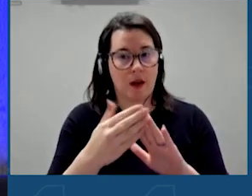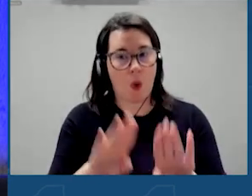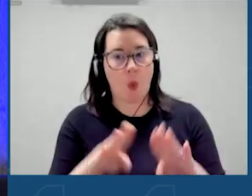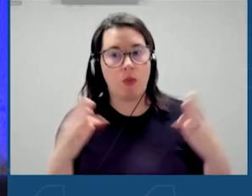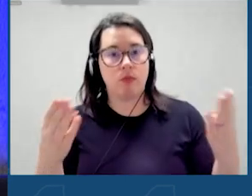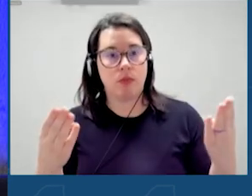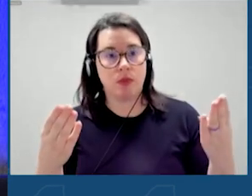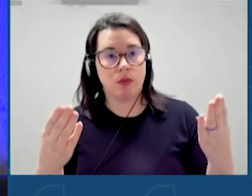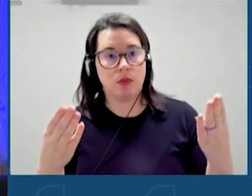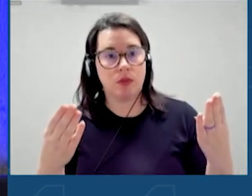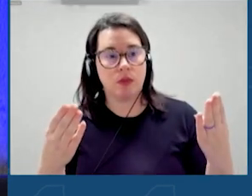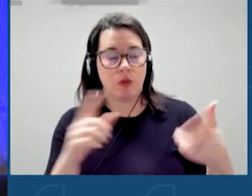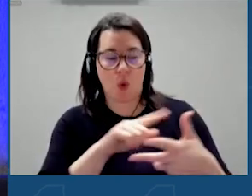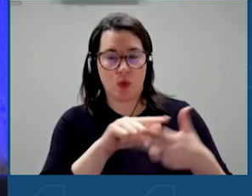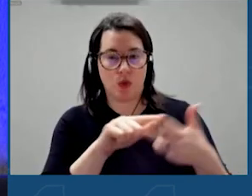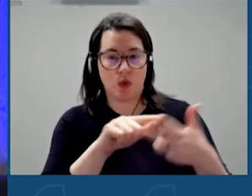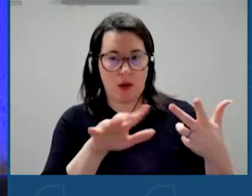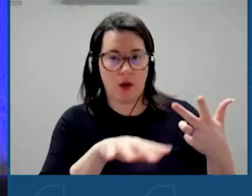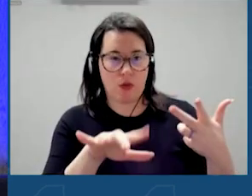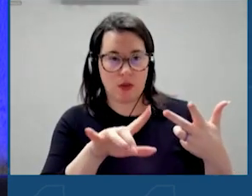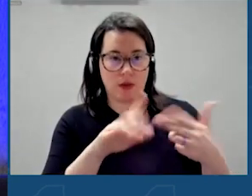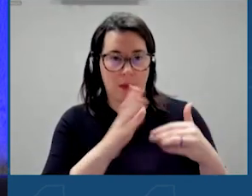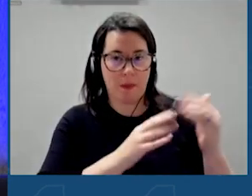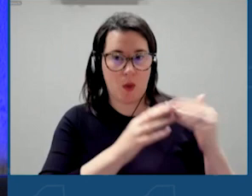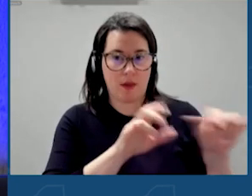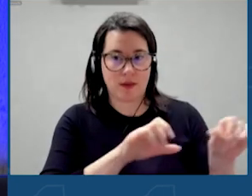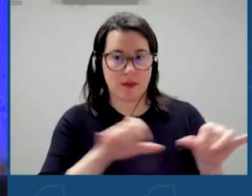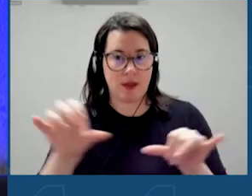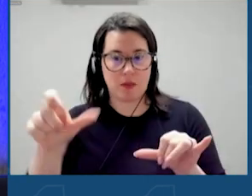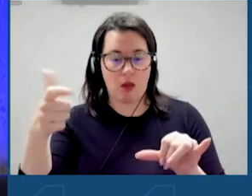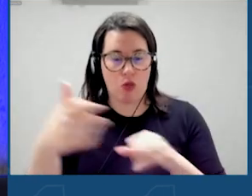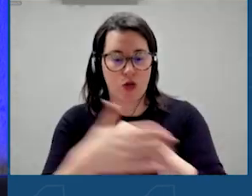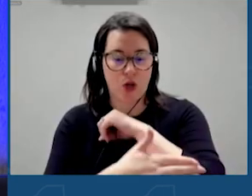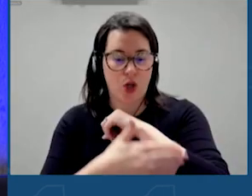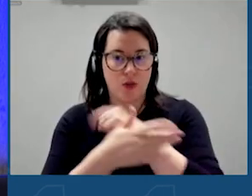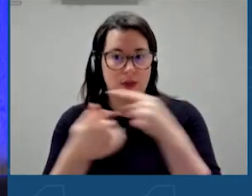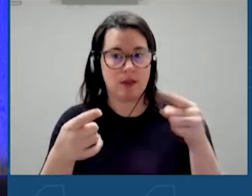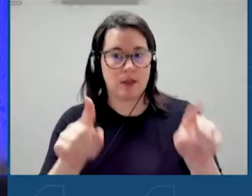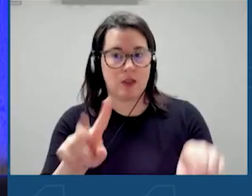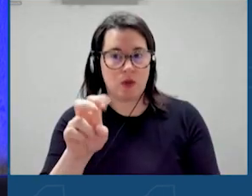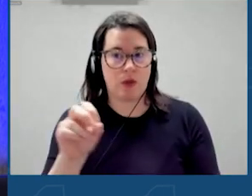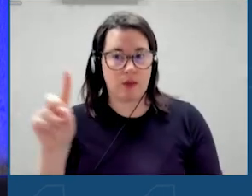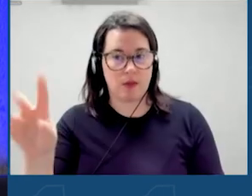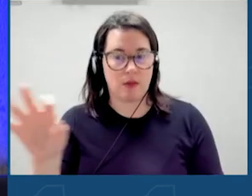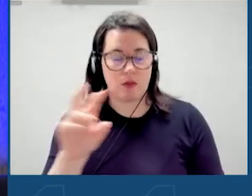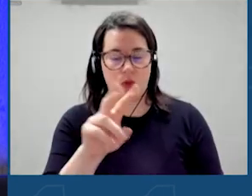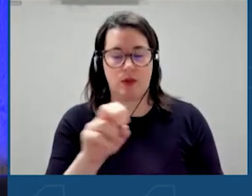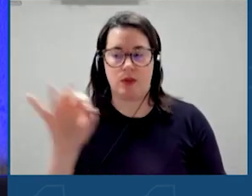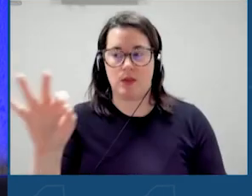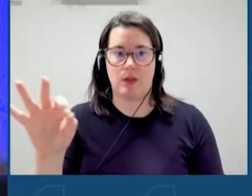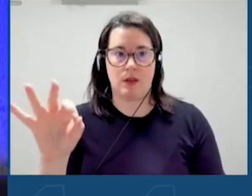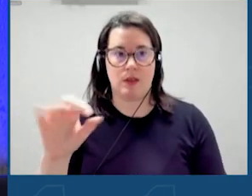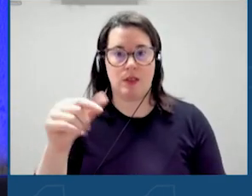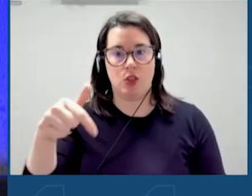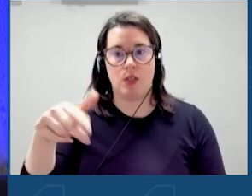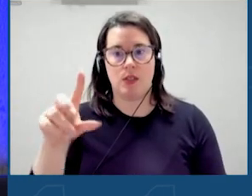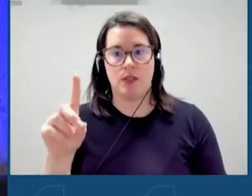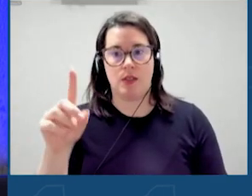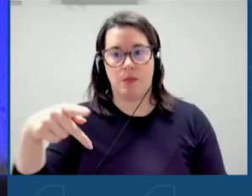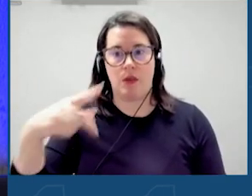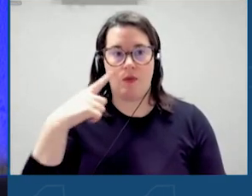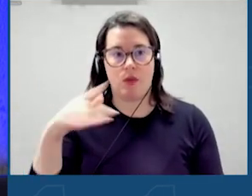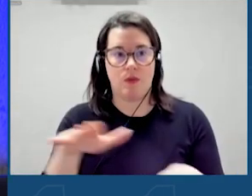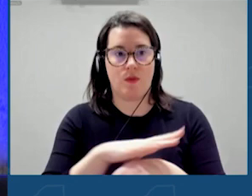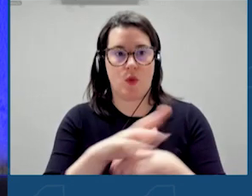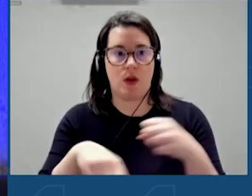picture those three areas building the way the rest of the country was during this time frame. The GDP for the entire nation would have